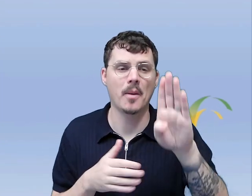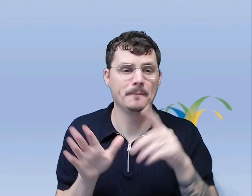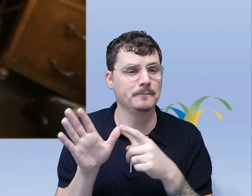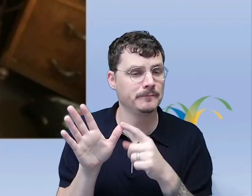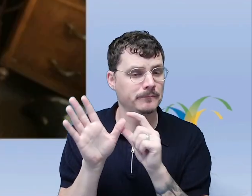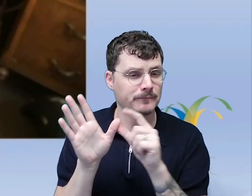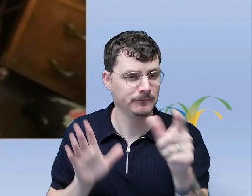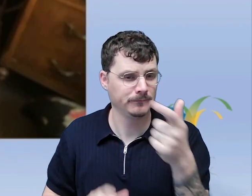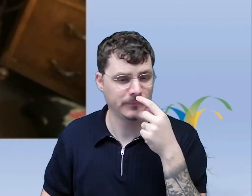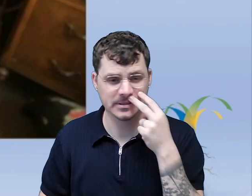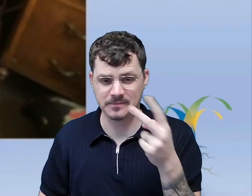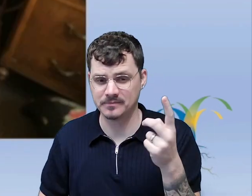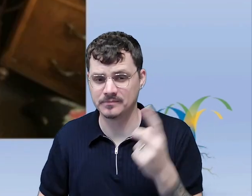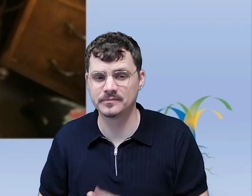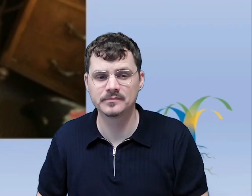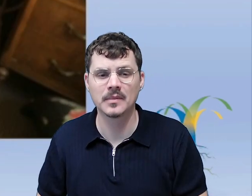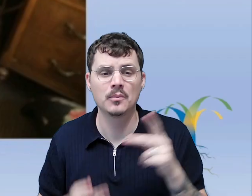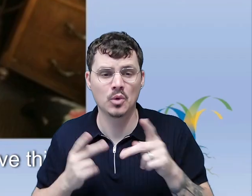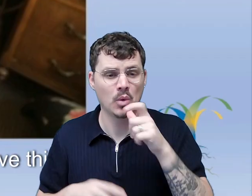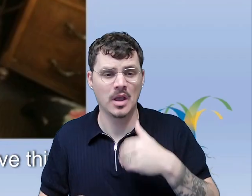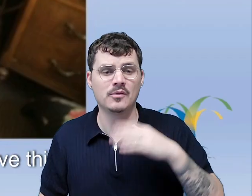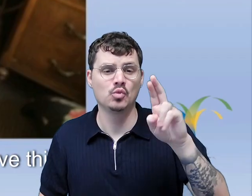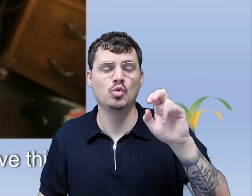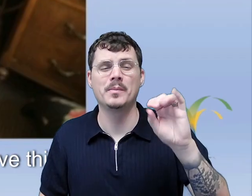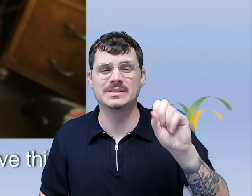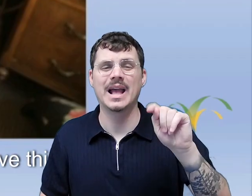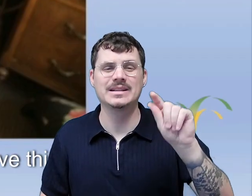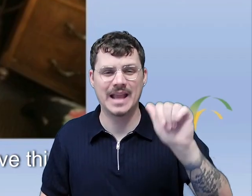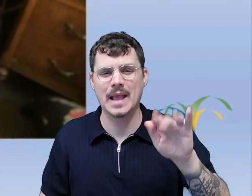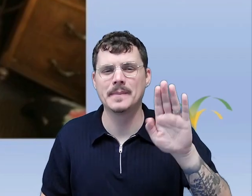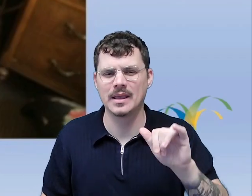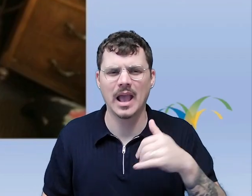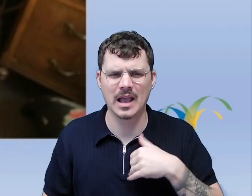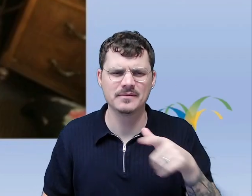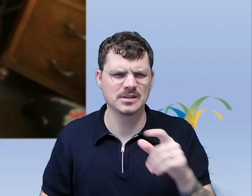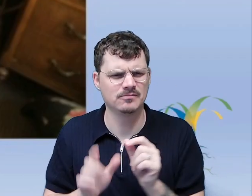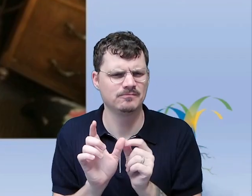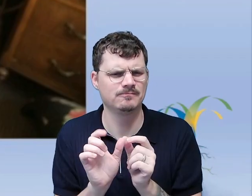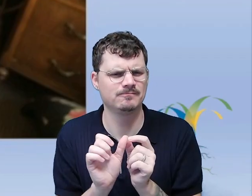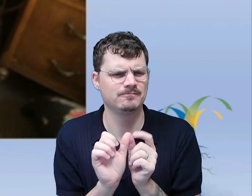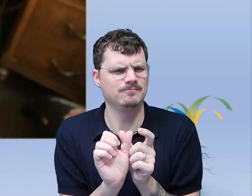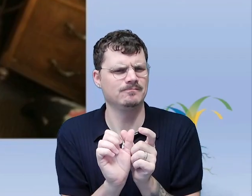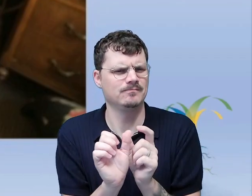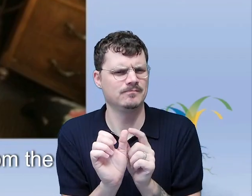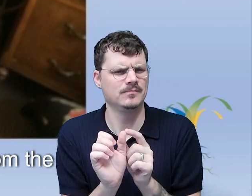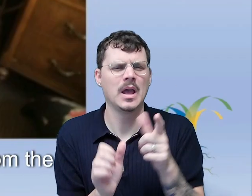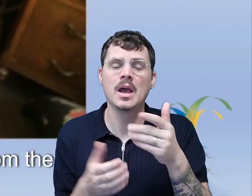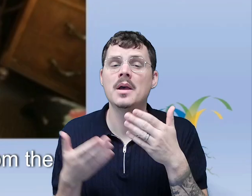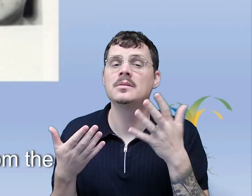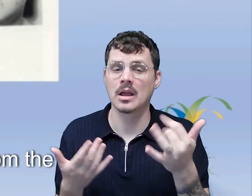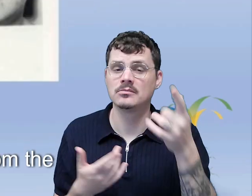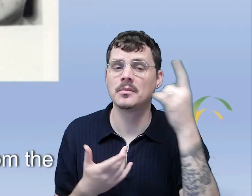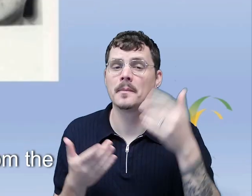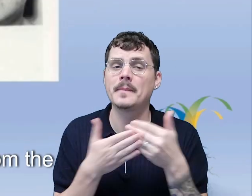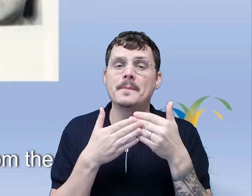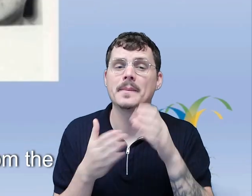This is her thumb. People with Rubinstein-Taybi have this unusual broad thumb. These are